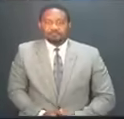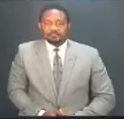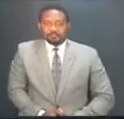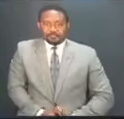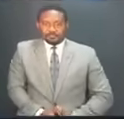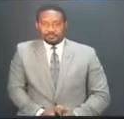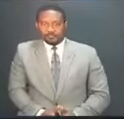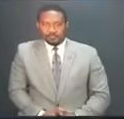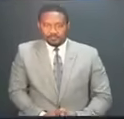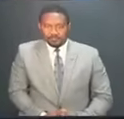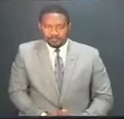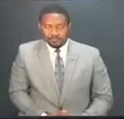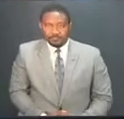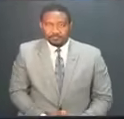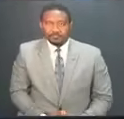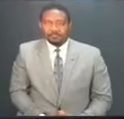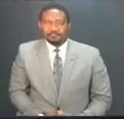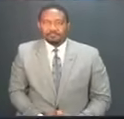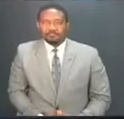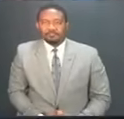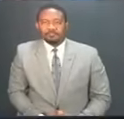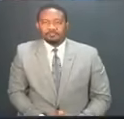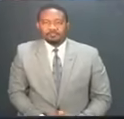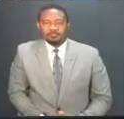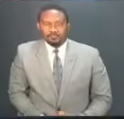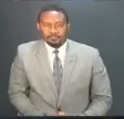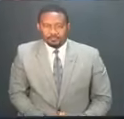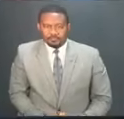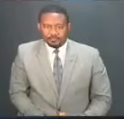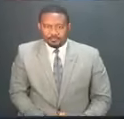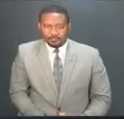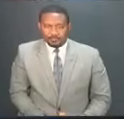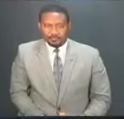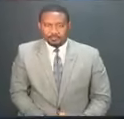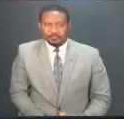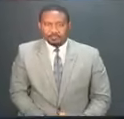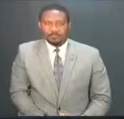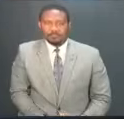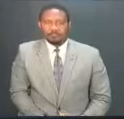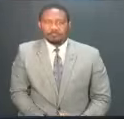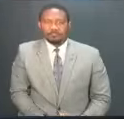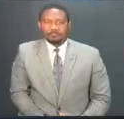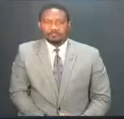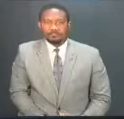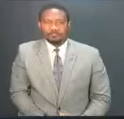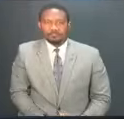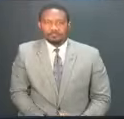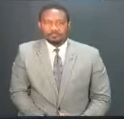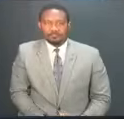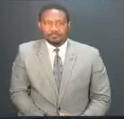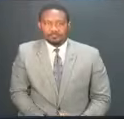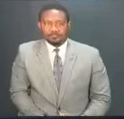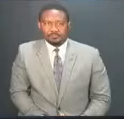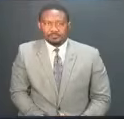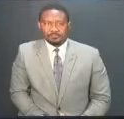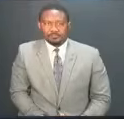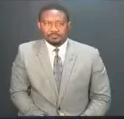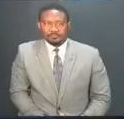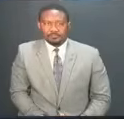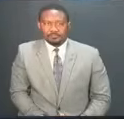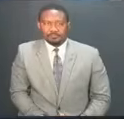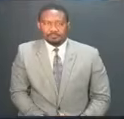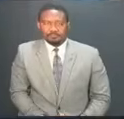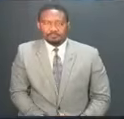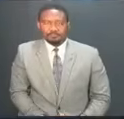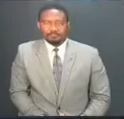The minister moved the motion. The minister seconded by the chairman. Yes.